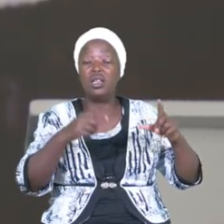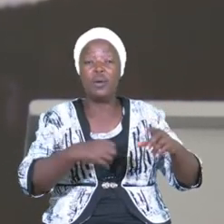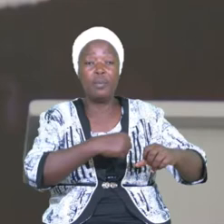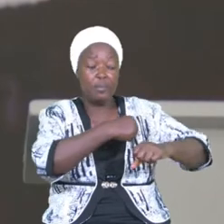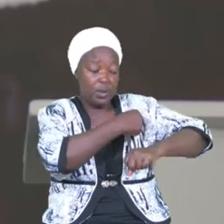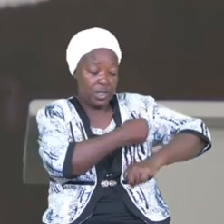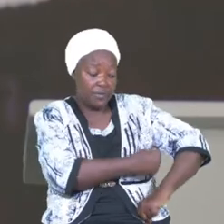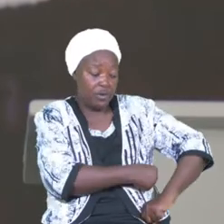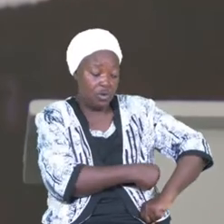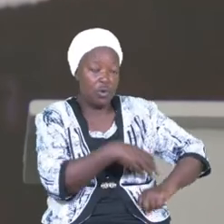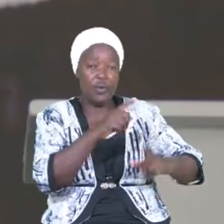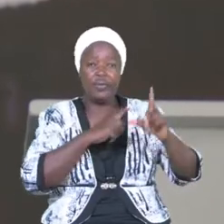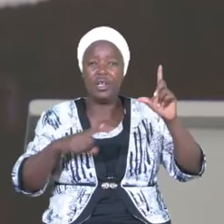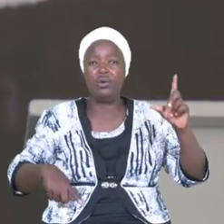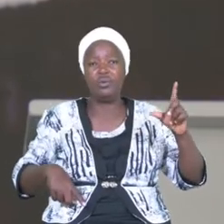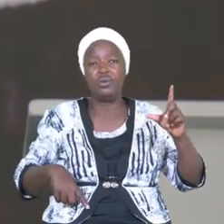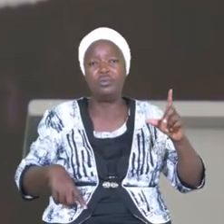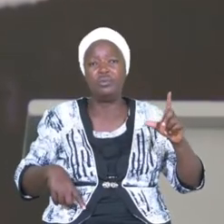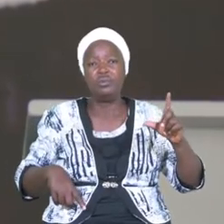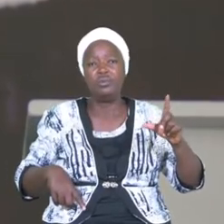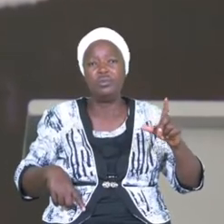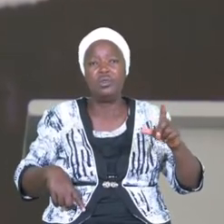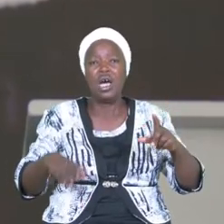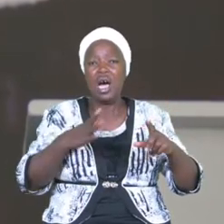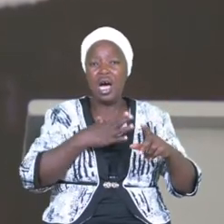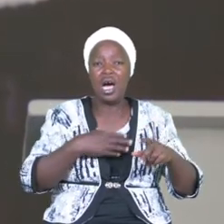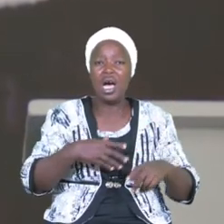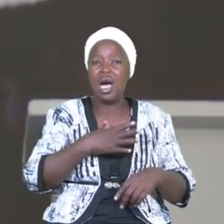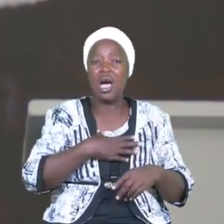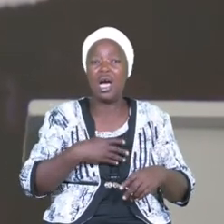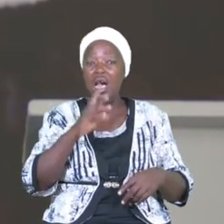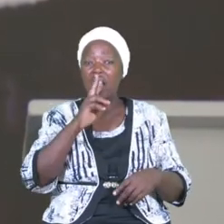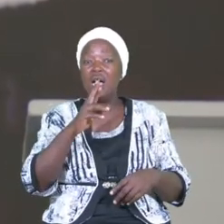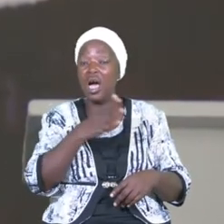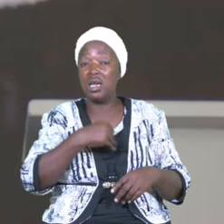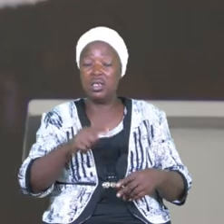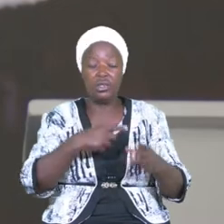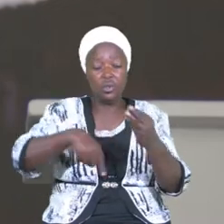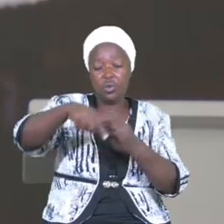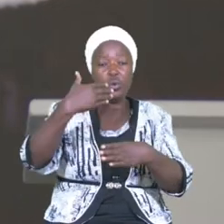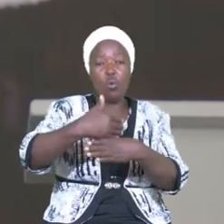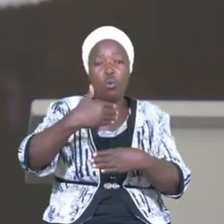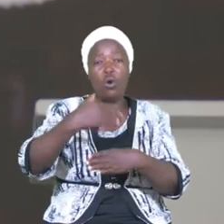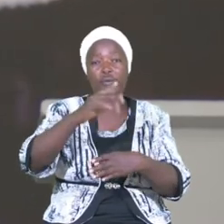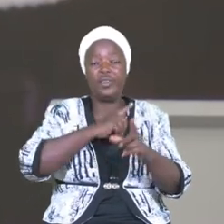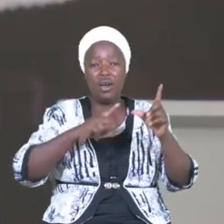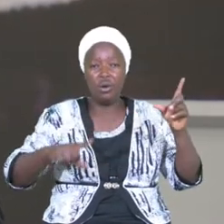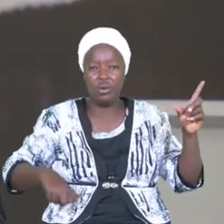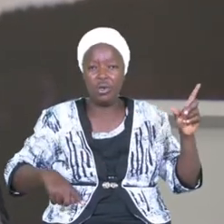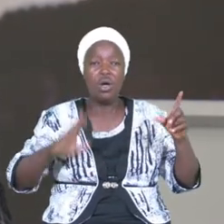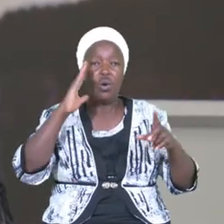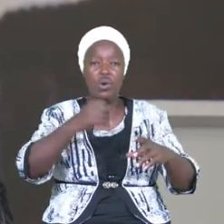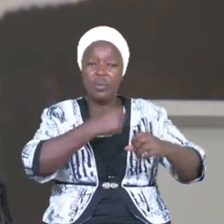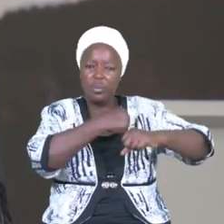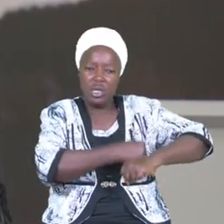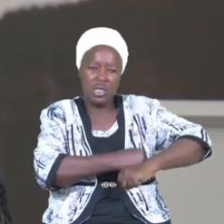Lord, and the surrounding wall of the Lord will preserve you,